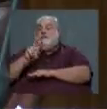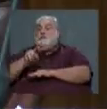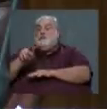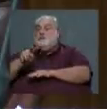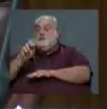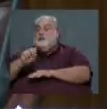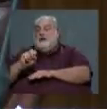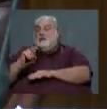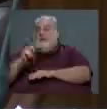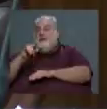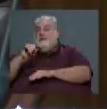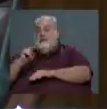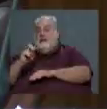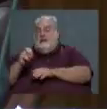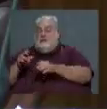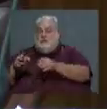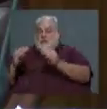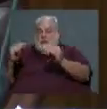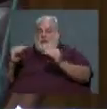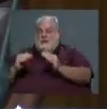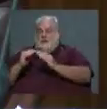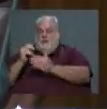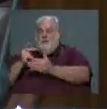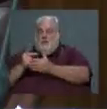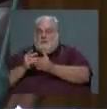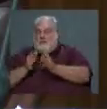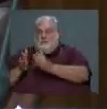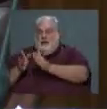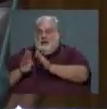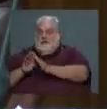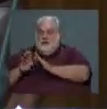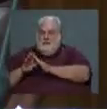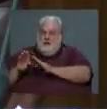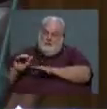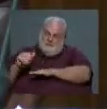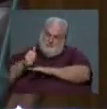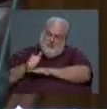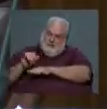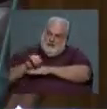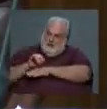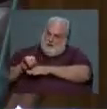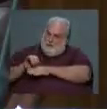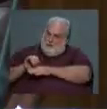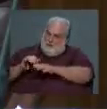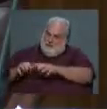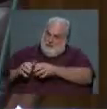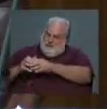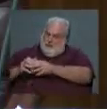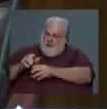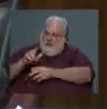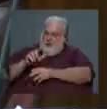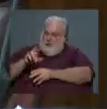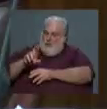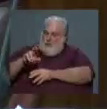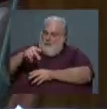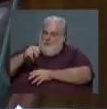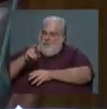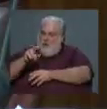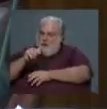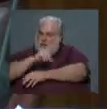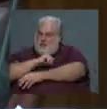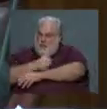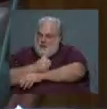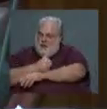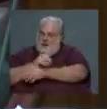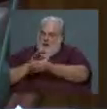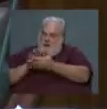Street. An ordinance to approve a plan zoning development establish a plan industrial district titled Little Rock Port Authority College Station Sports